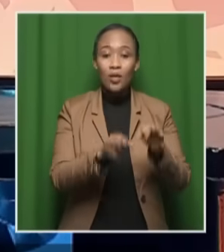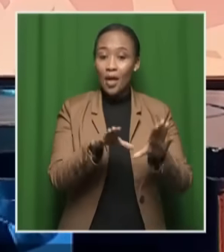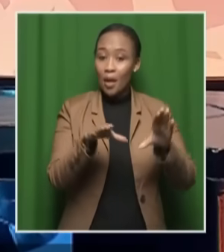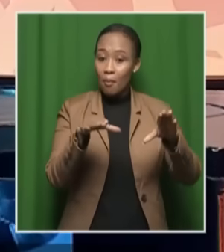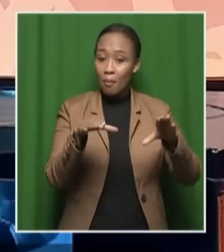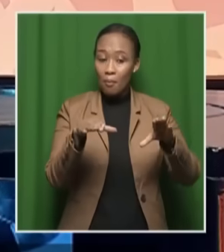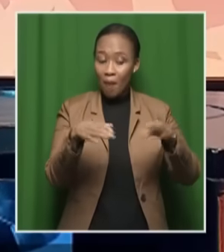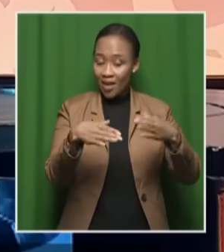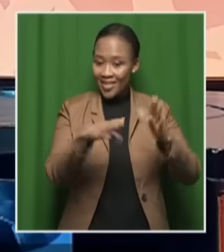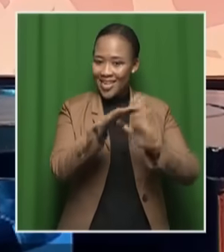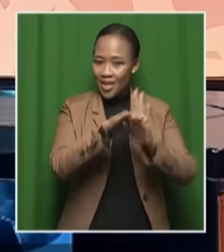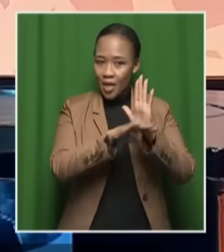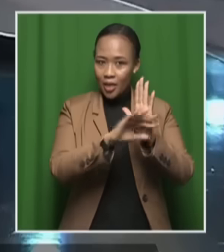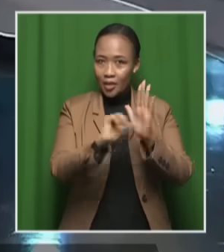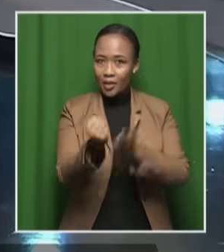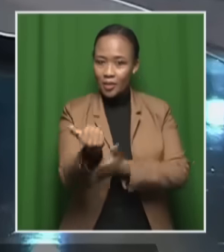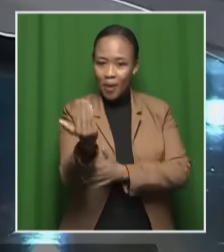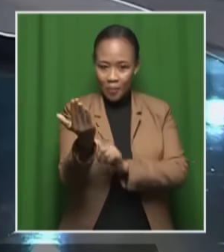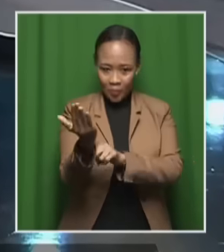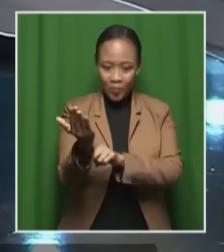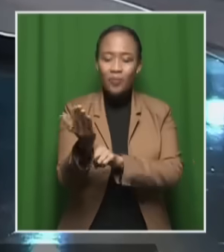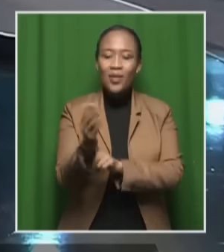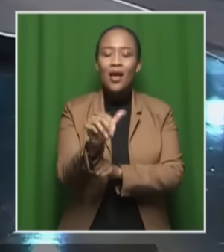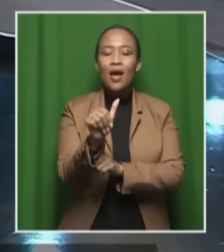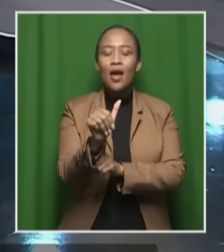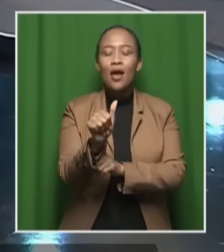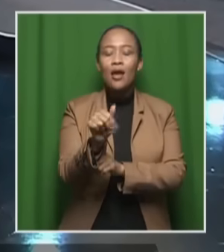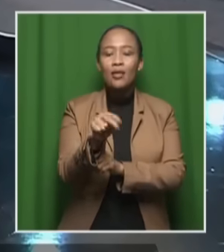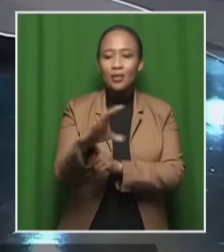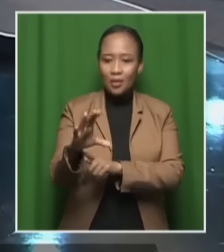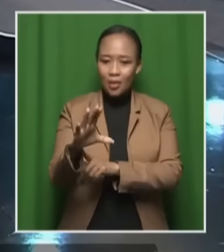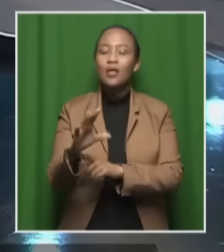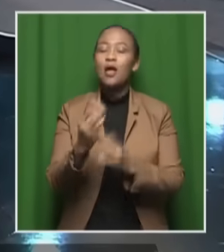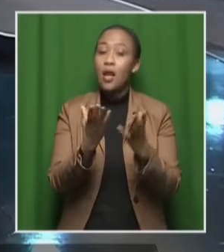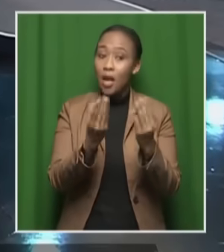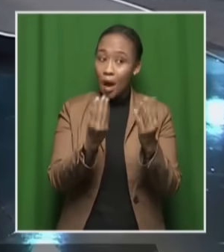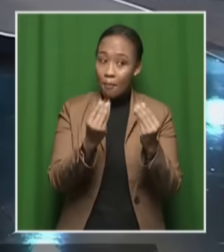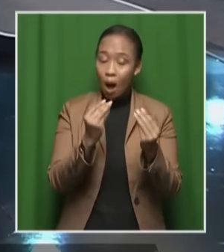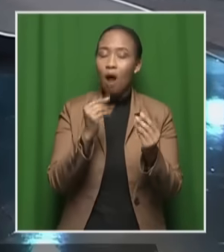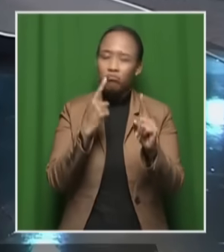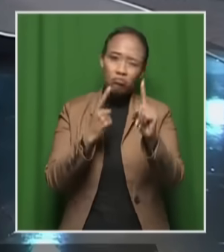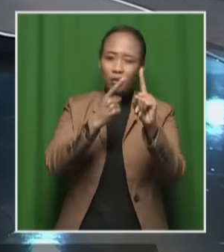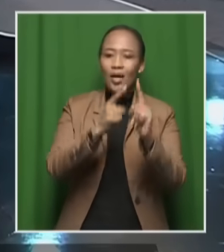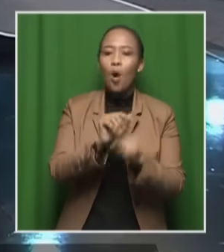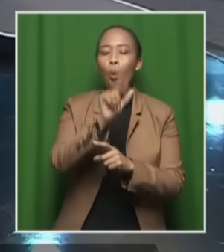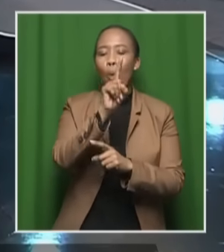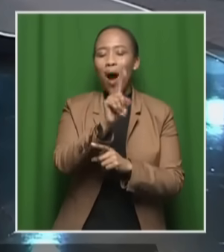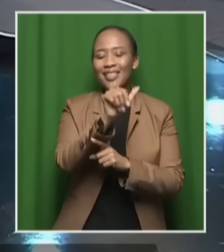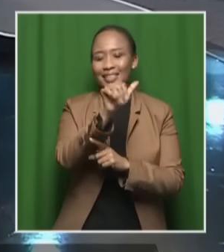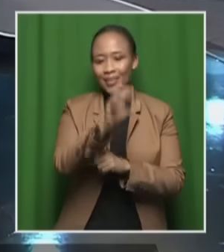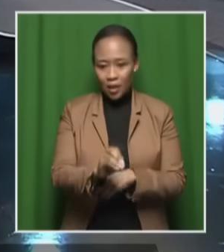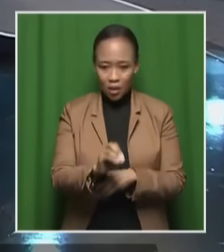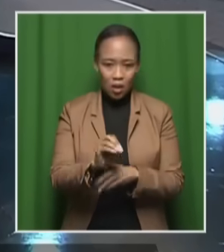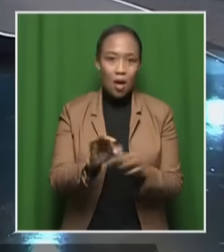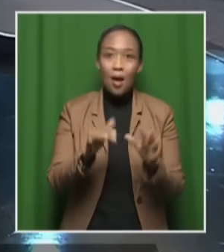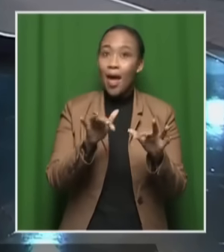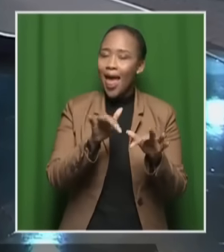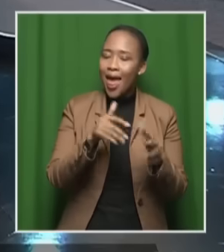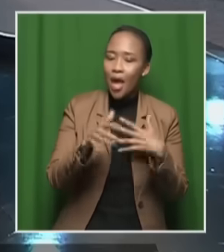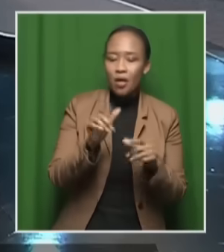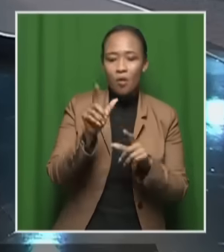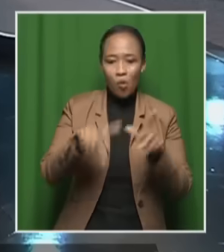submitted, the magic number for the ANC is 160. Yeah, yeah. Beyond that, nobody's guaranteed anything. And that's exactly